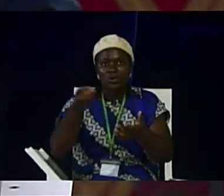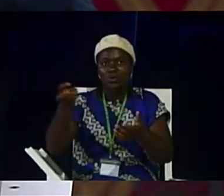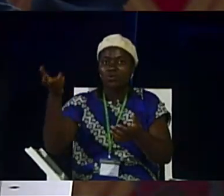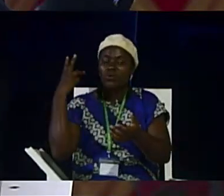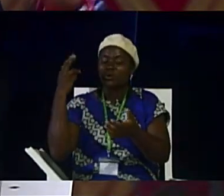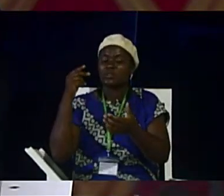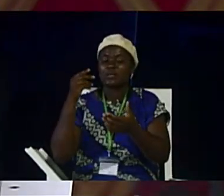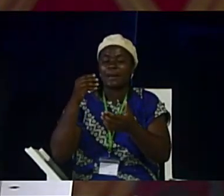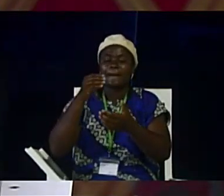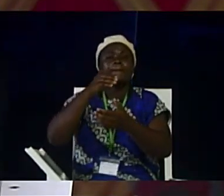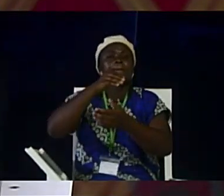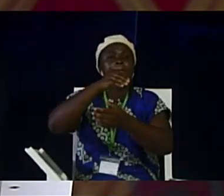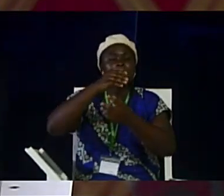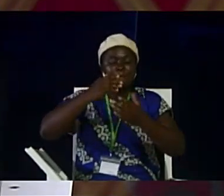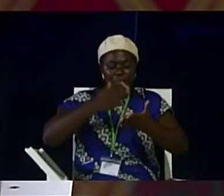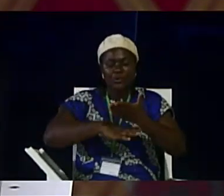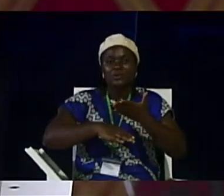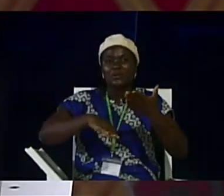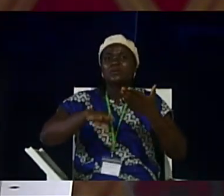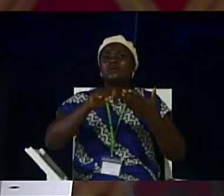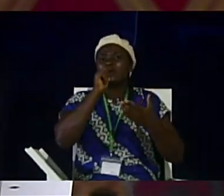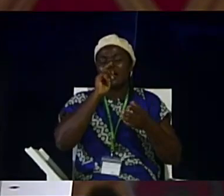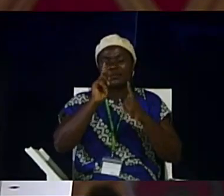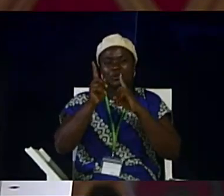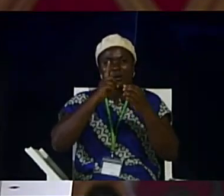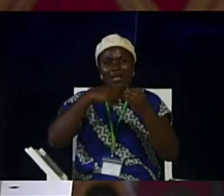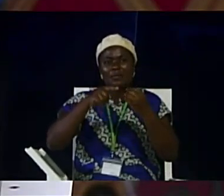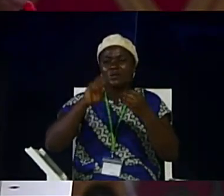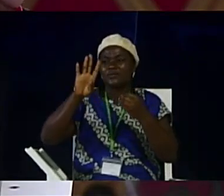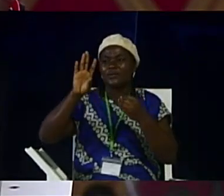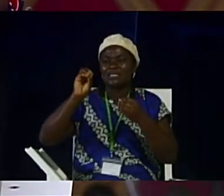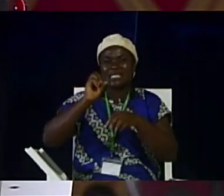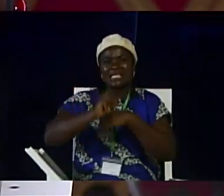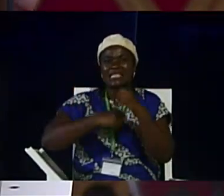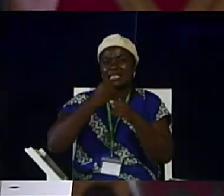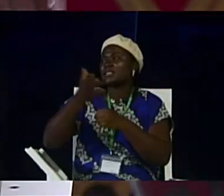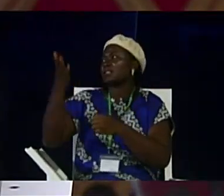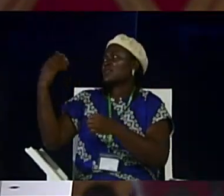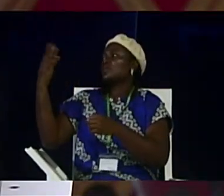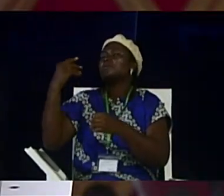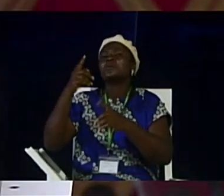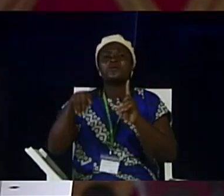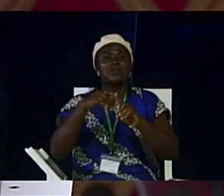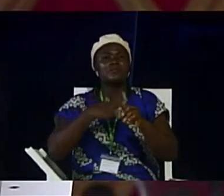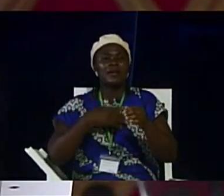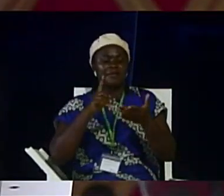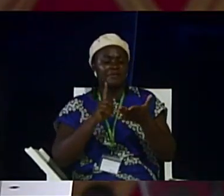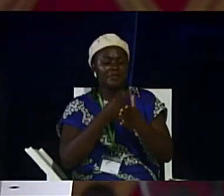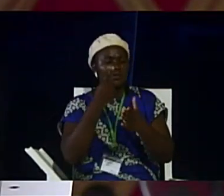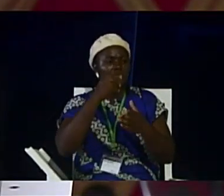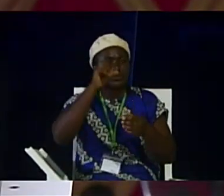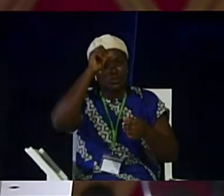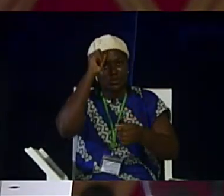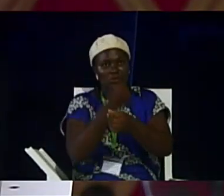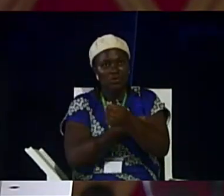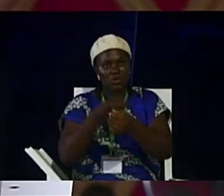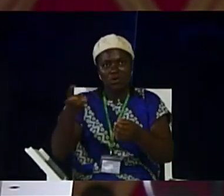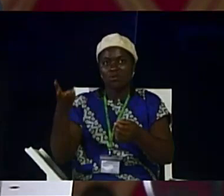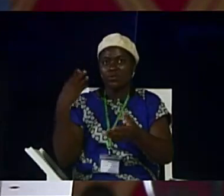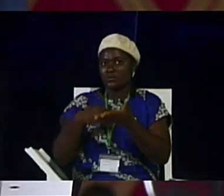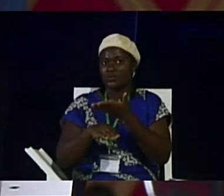more than 40 years ago. When my first son was born, my wife